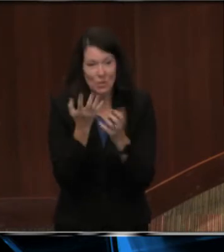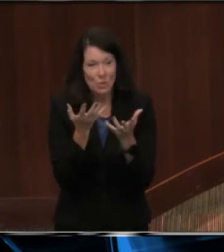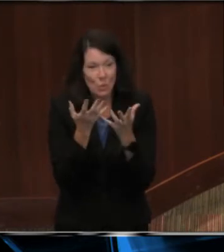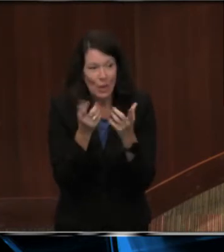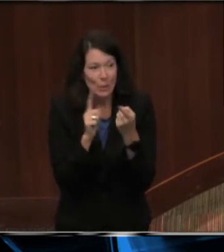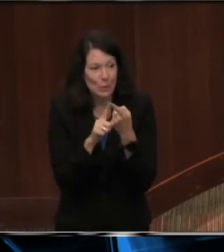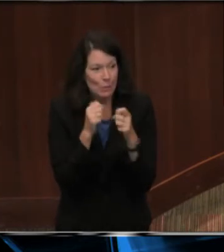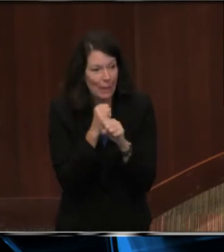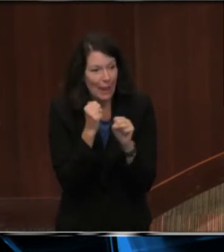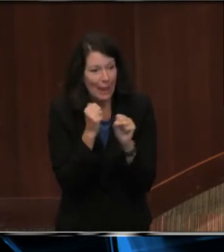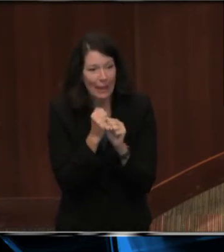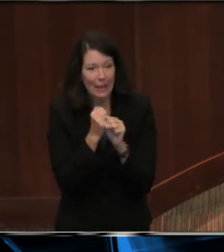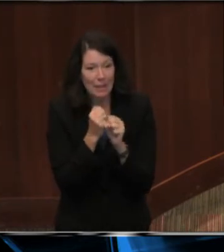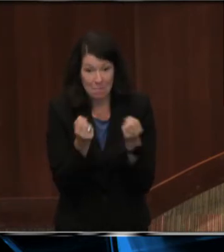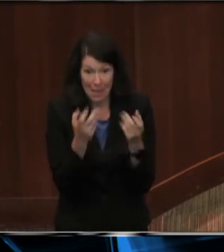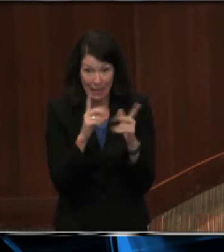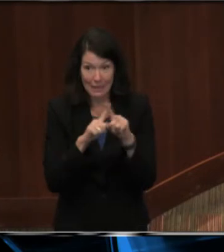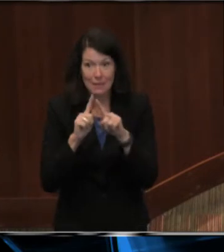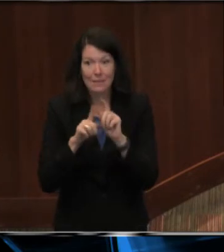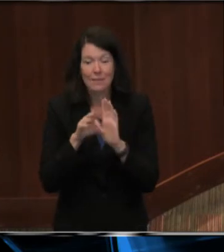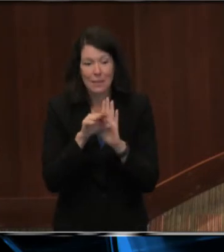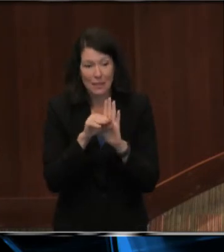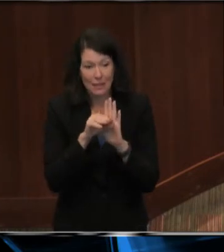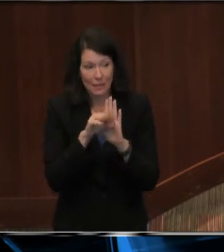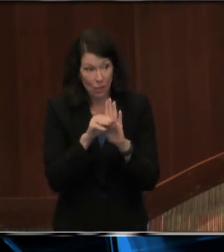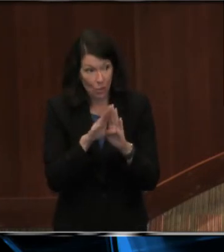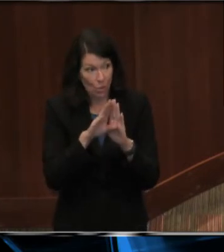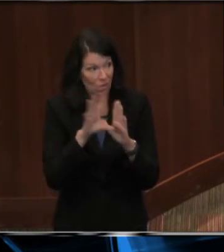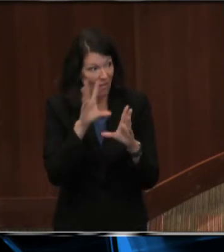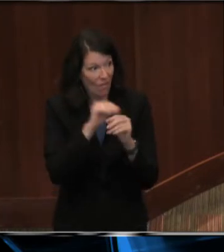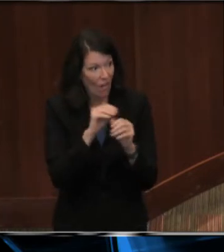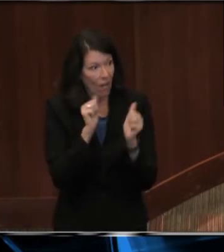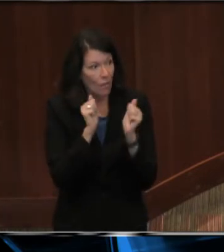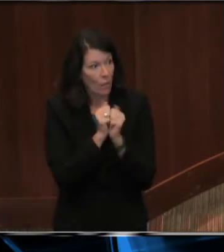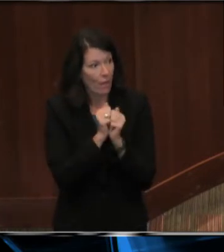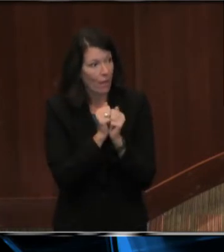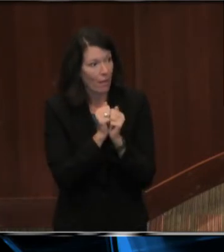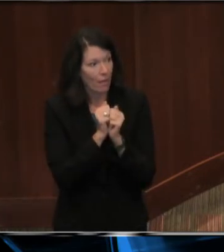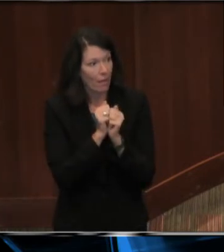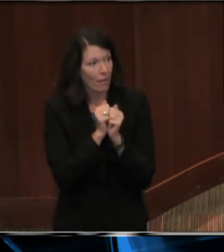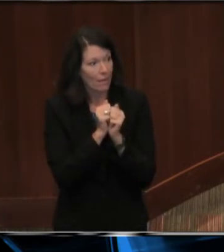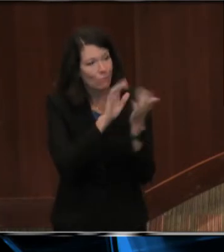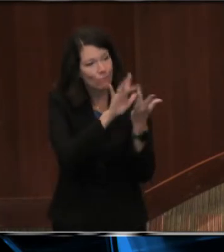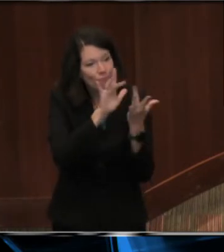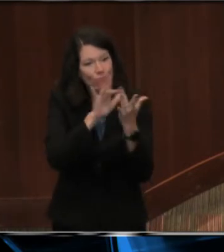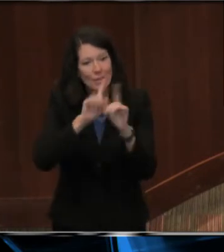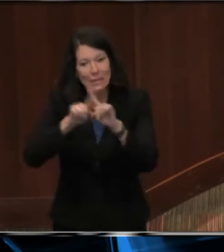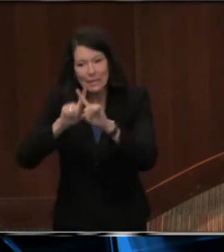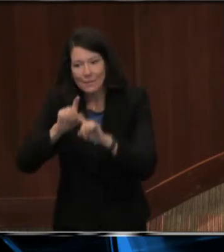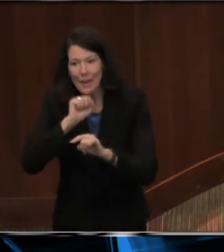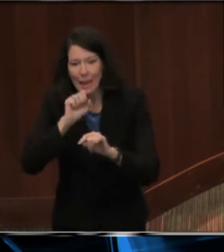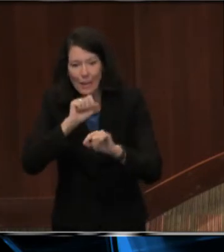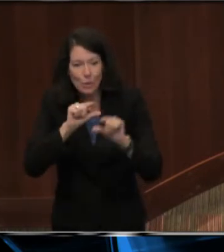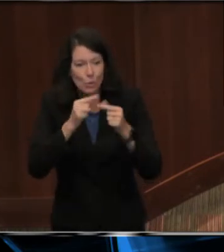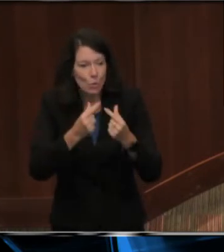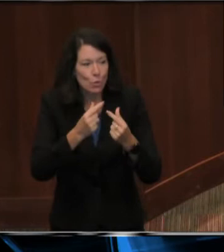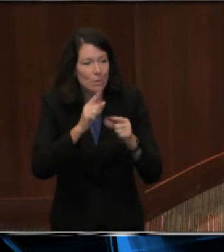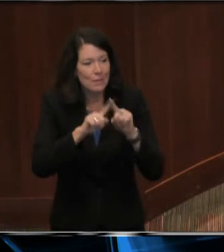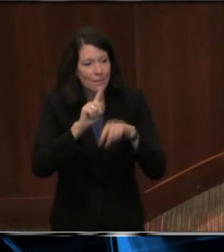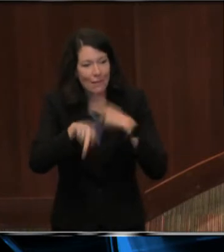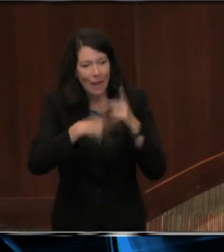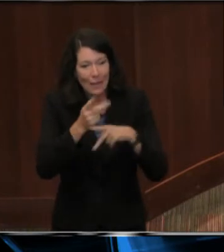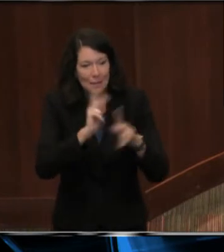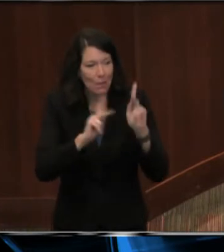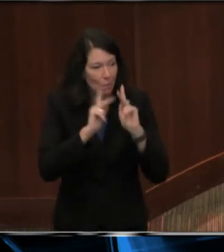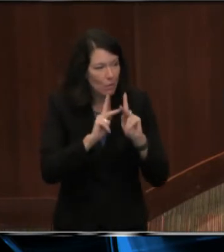to produce a series of these pieces that all are kind of intended to reach different demographics of people. As Dr. Johnson